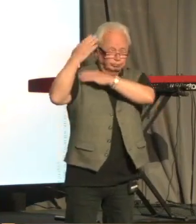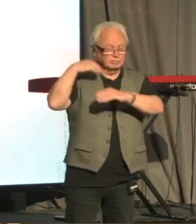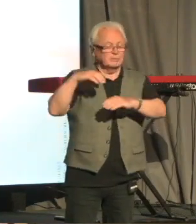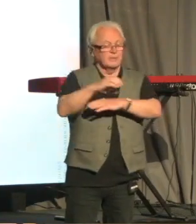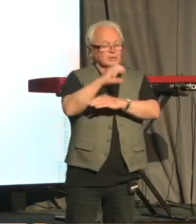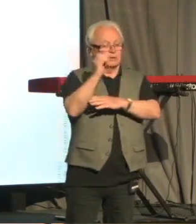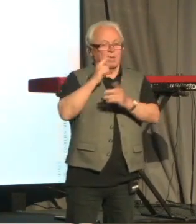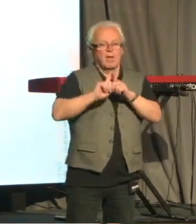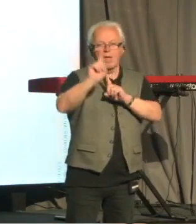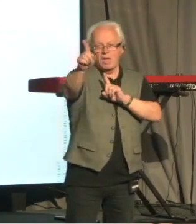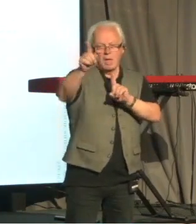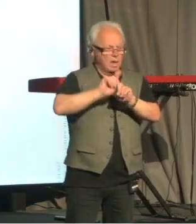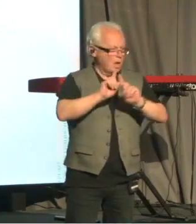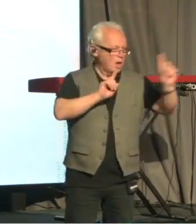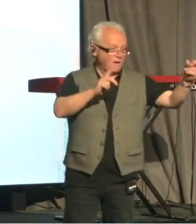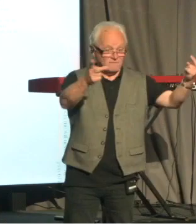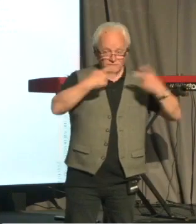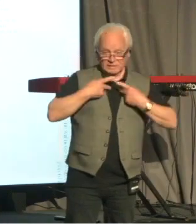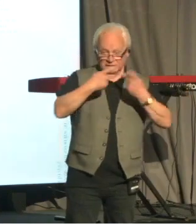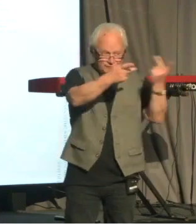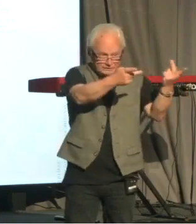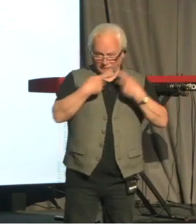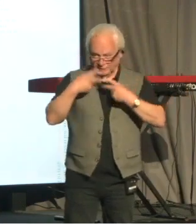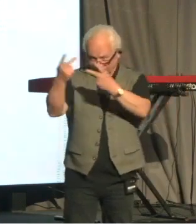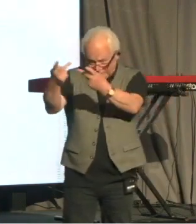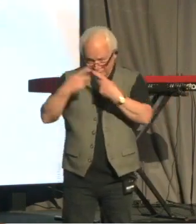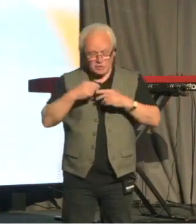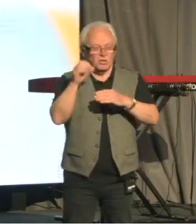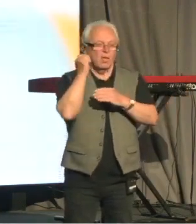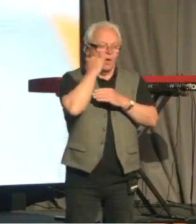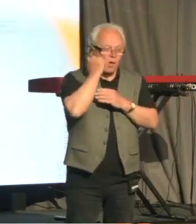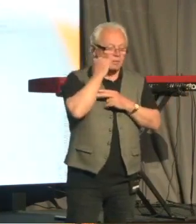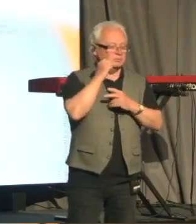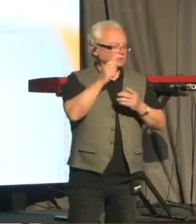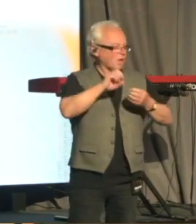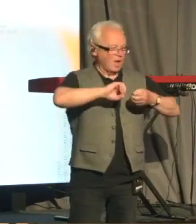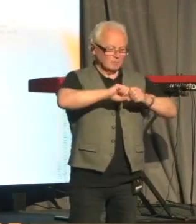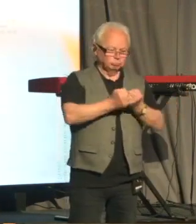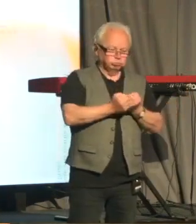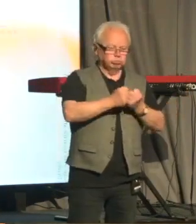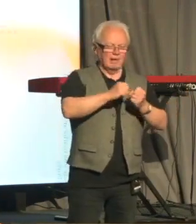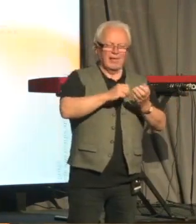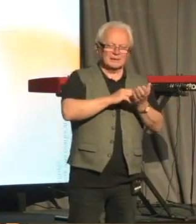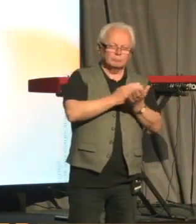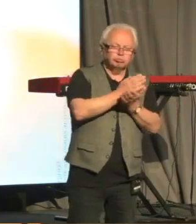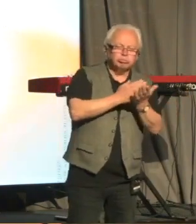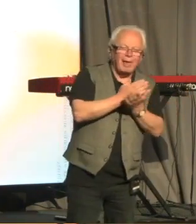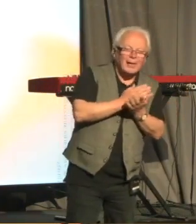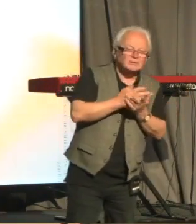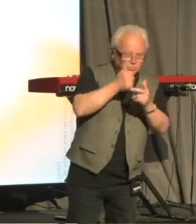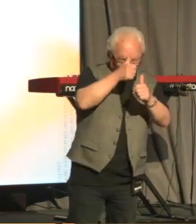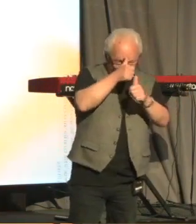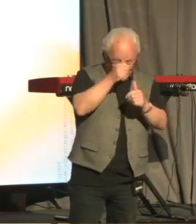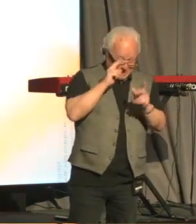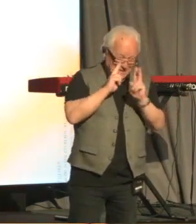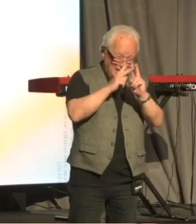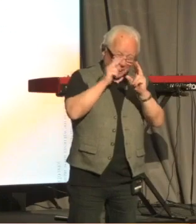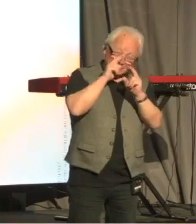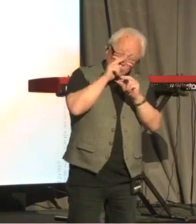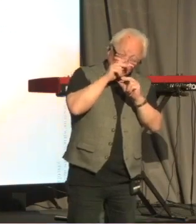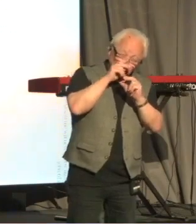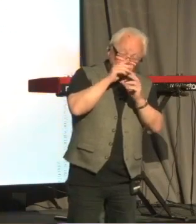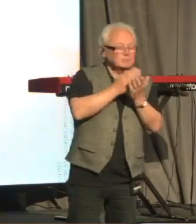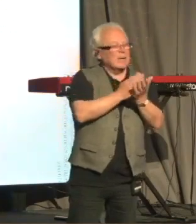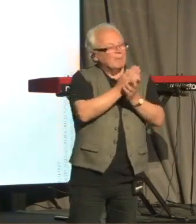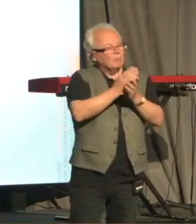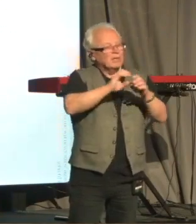together. Sometimes we can picture that and think, you know, of the emblems, you know, the little pieces of bread and the little things of juice that we take at the